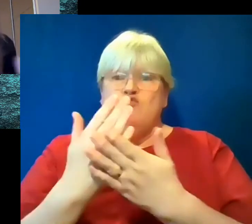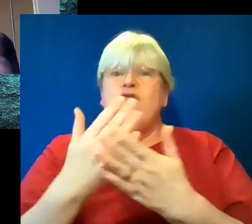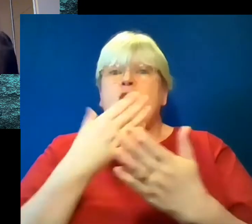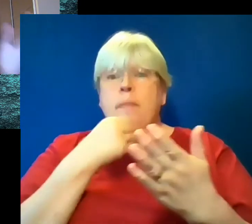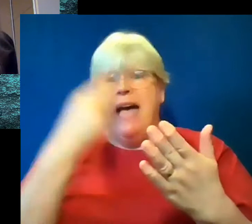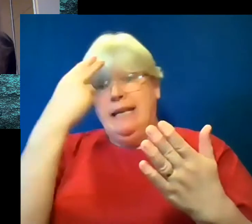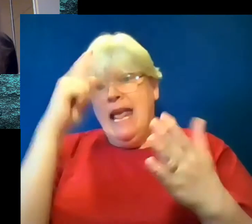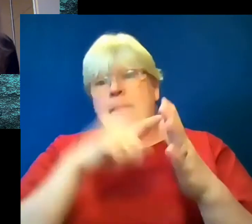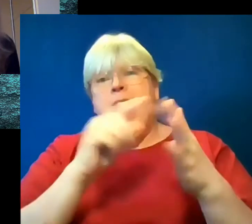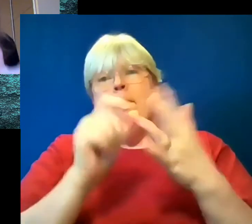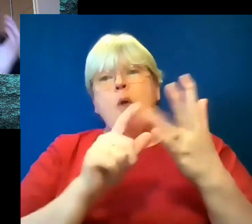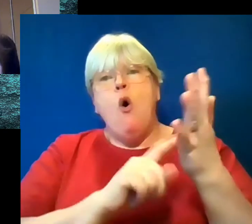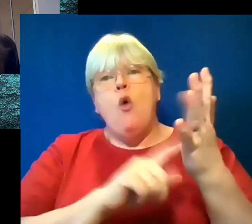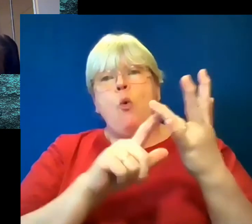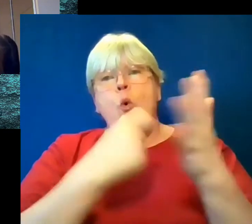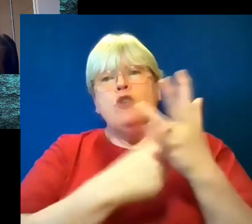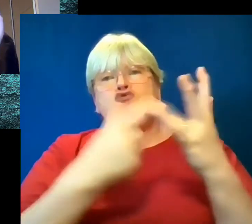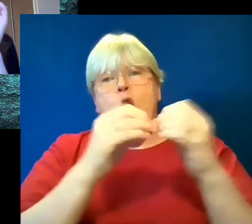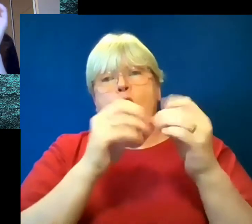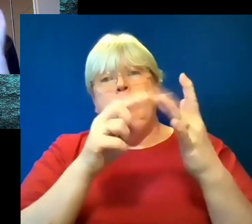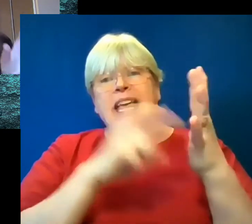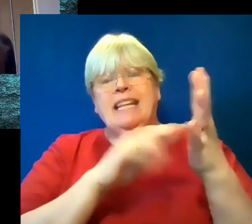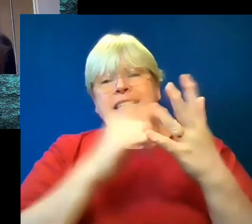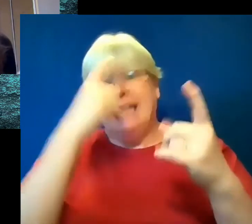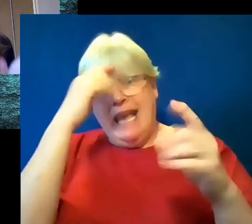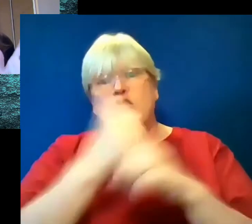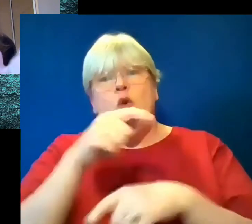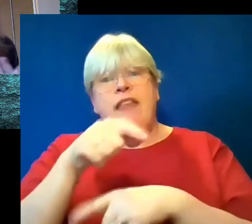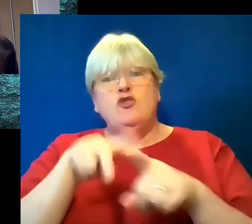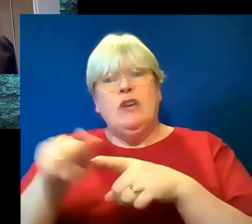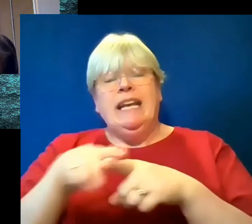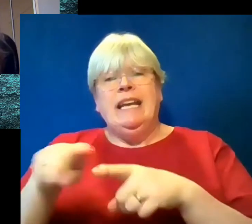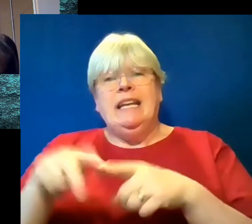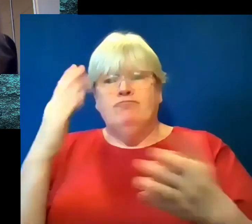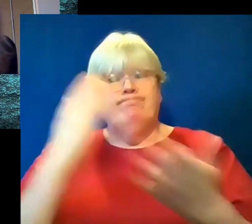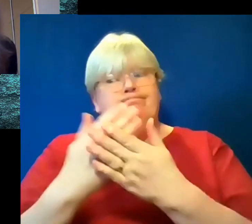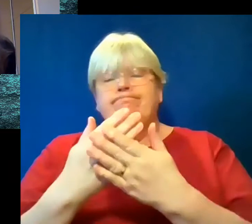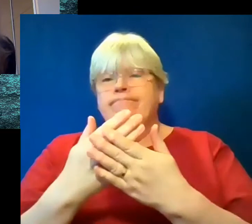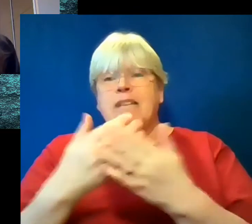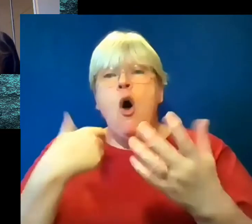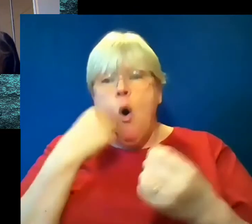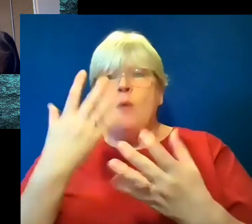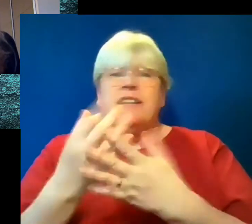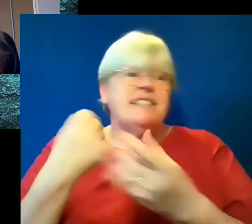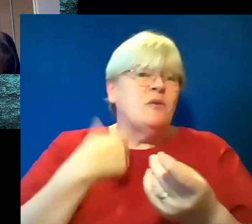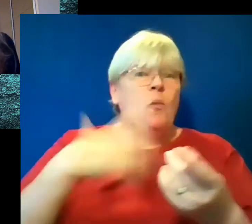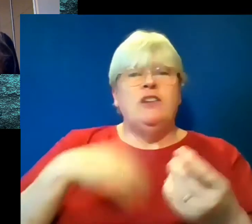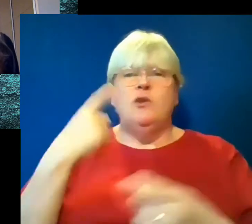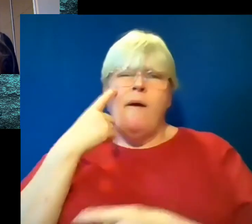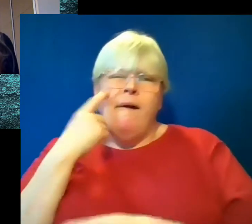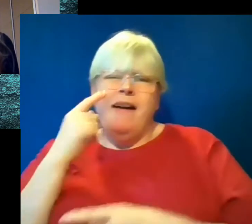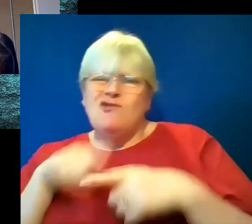actually do exactly that trick. So they always have bits of reality, and I always hope that someone might read them and think, I'd love to